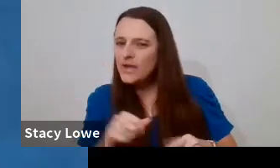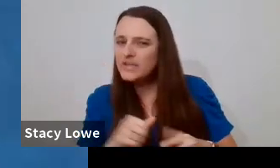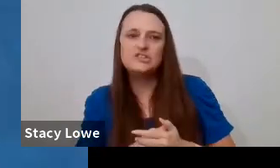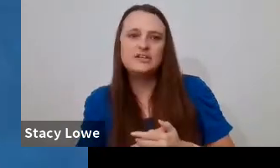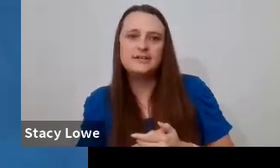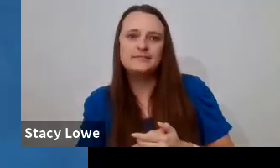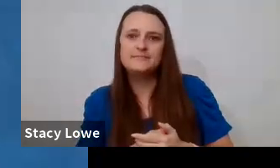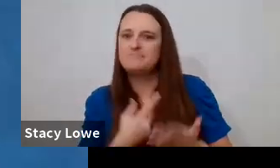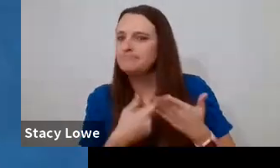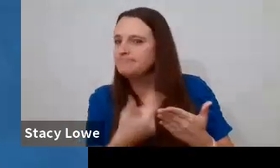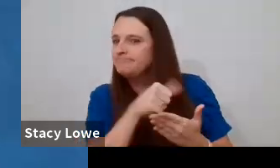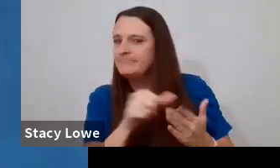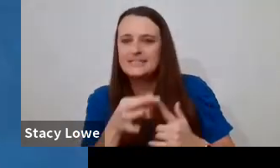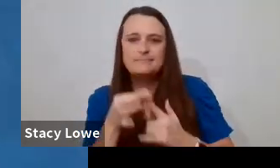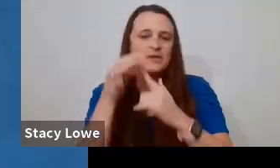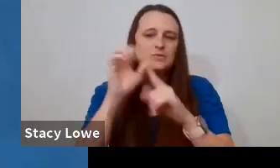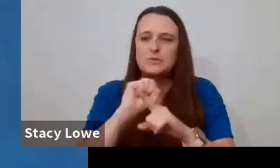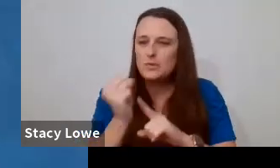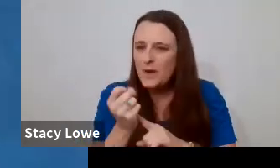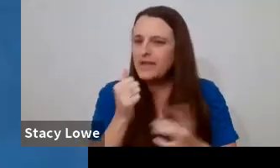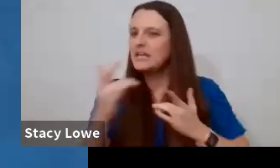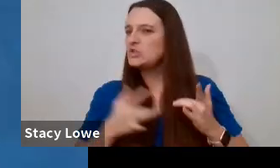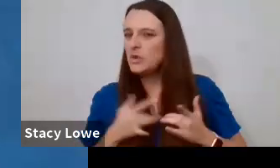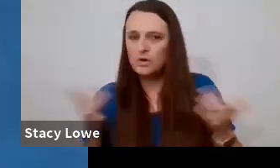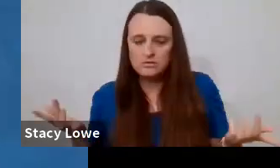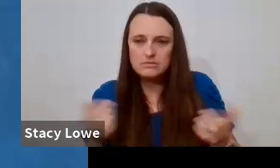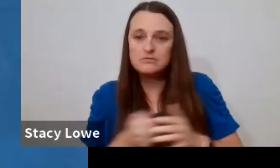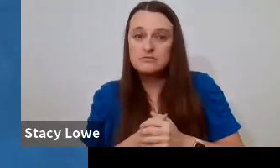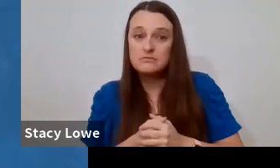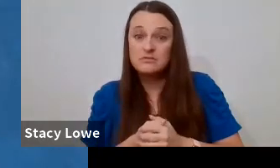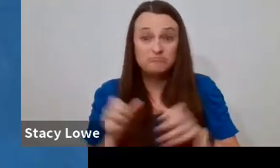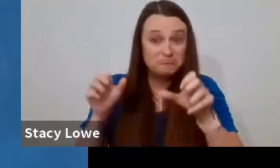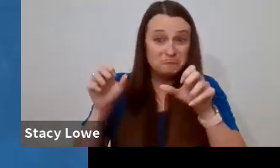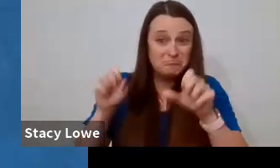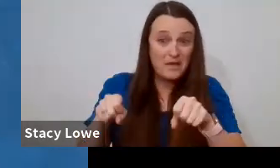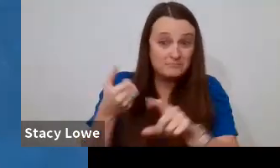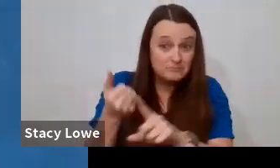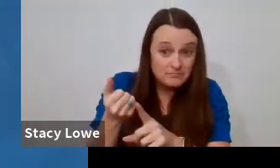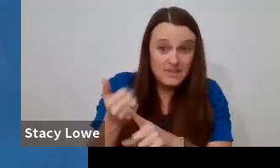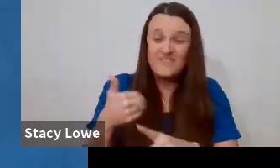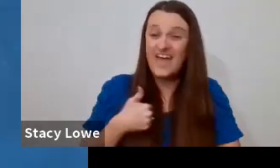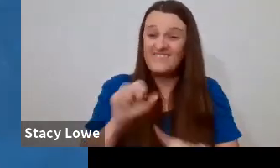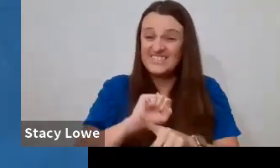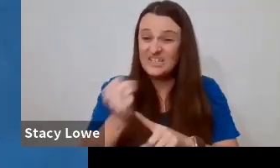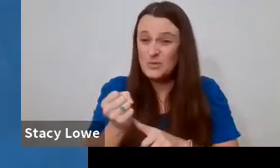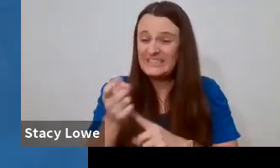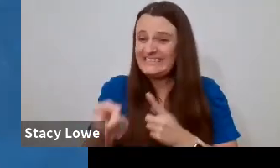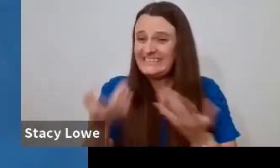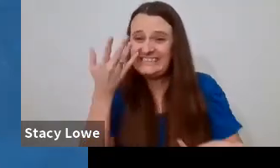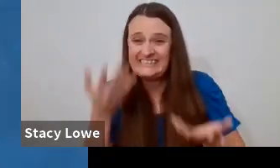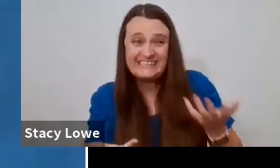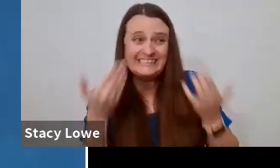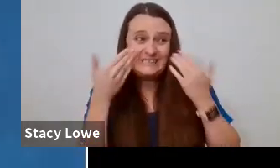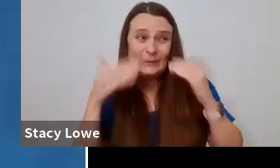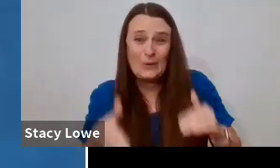any concerns you may have. And you may have some type of circumstances and that you're unsure of.